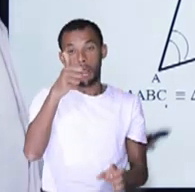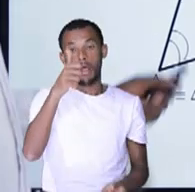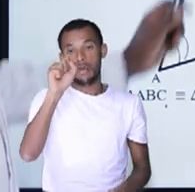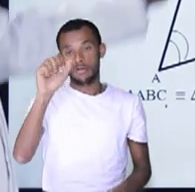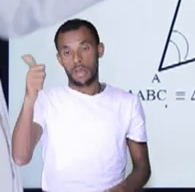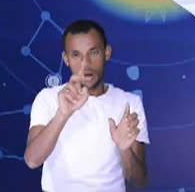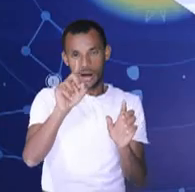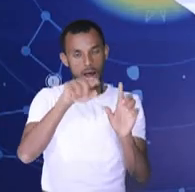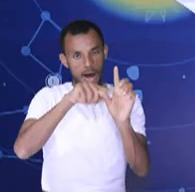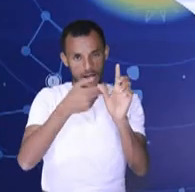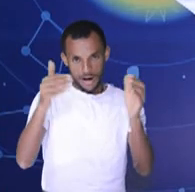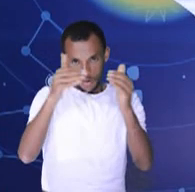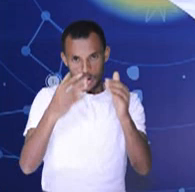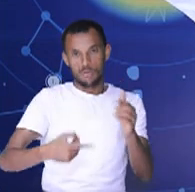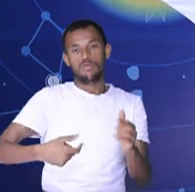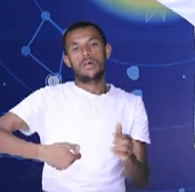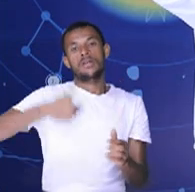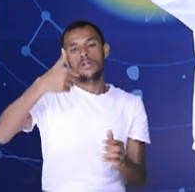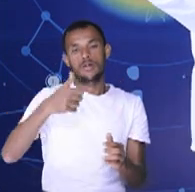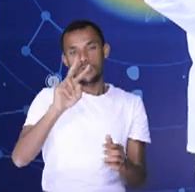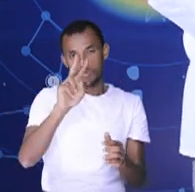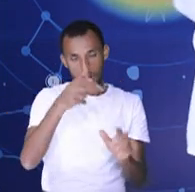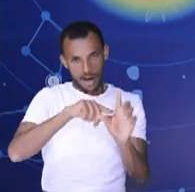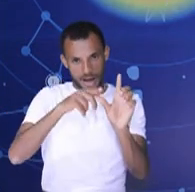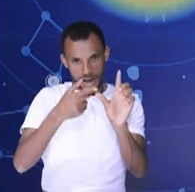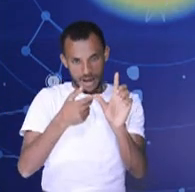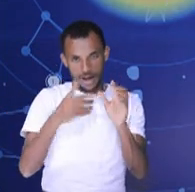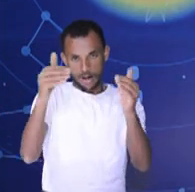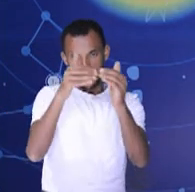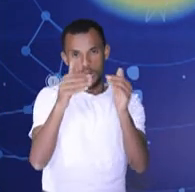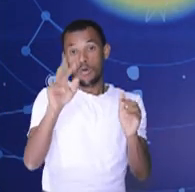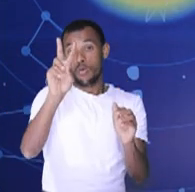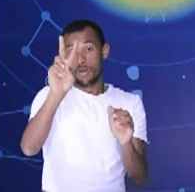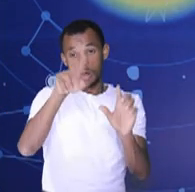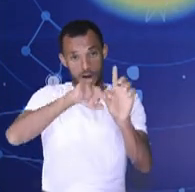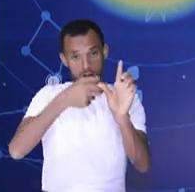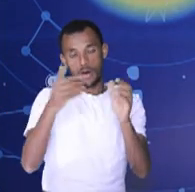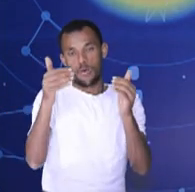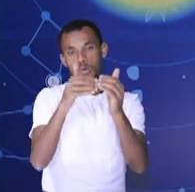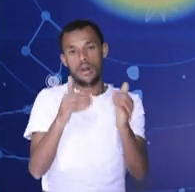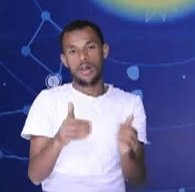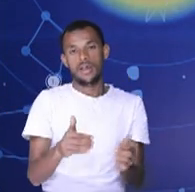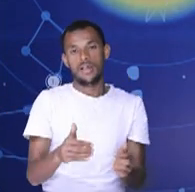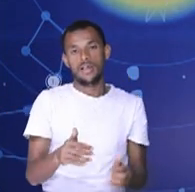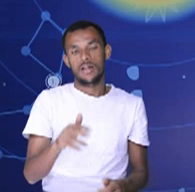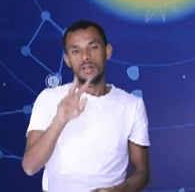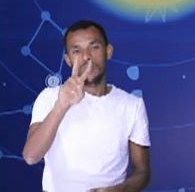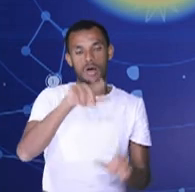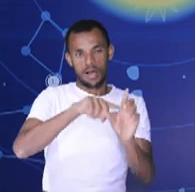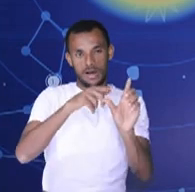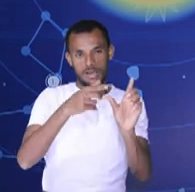angle-side-angle theorem says if two angles of one triangle are congruent to two angles